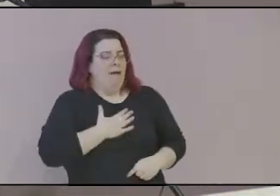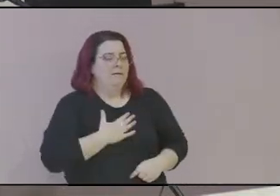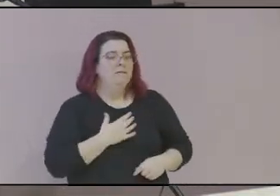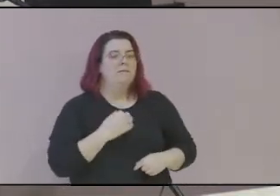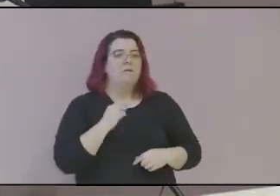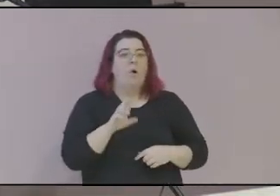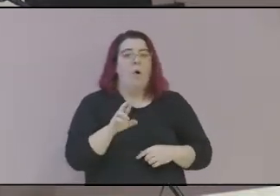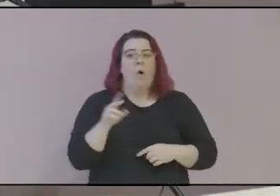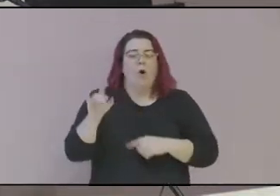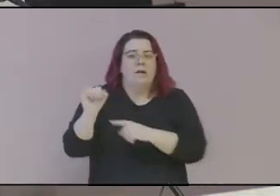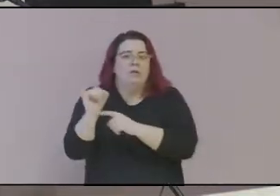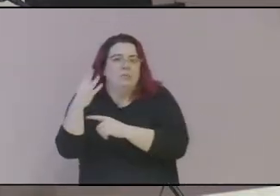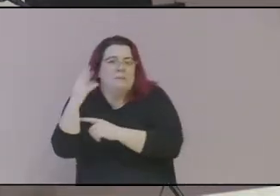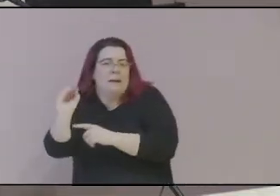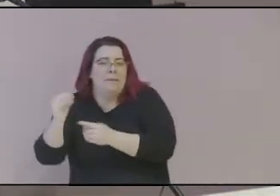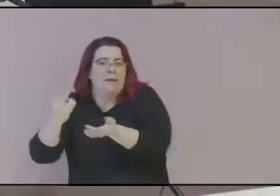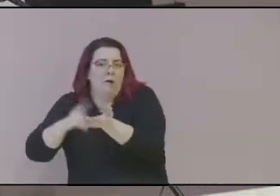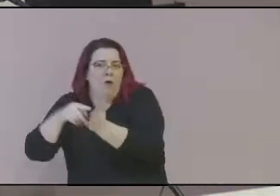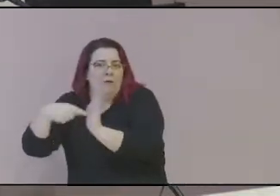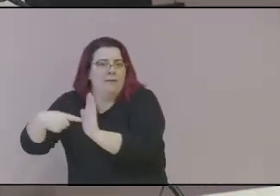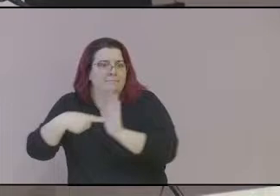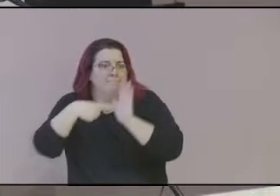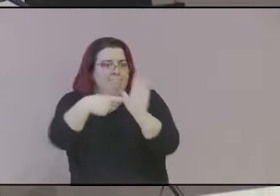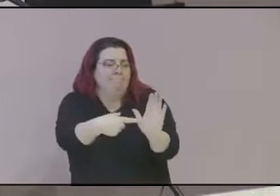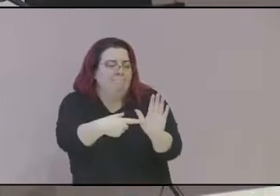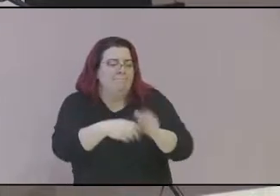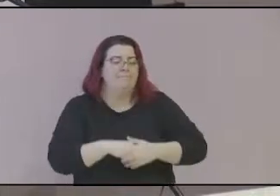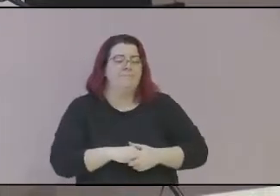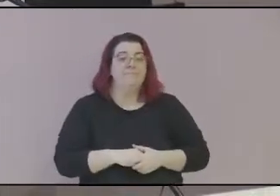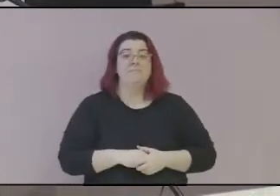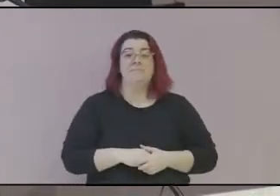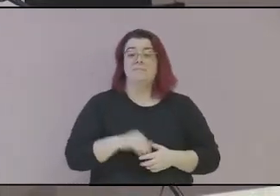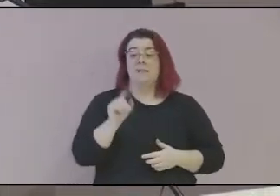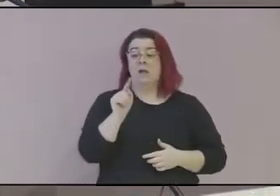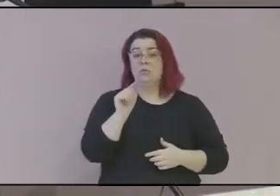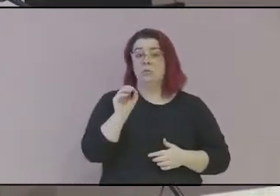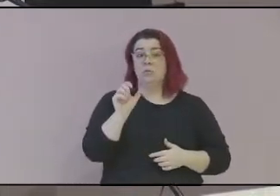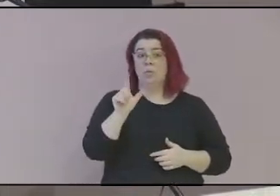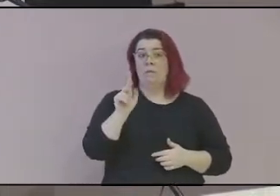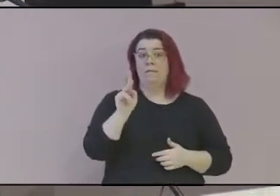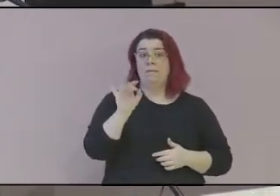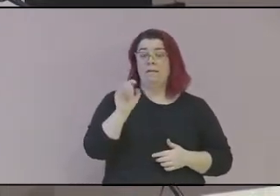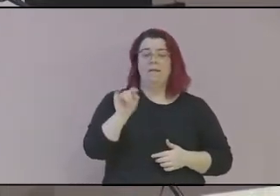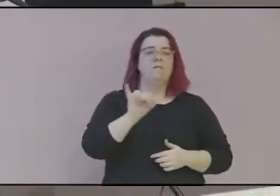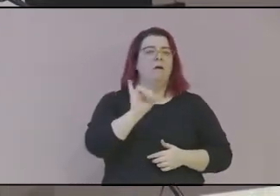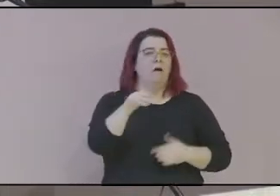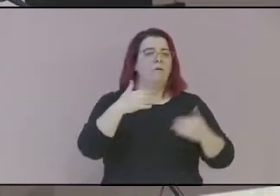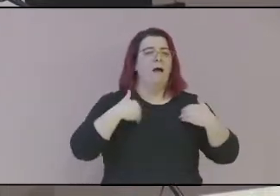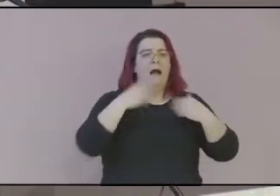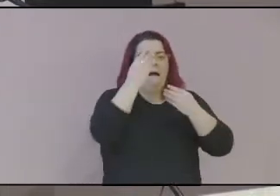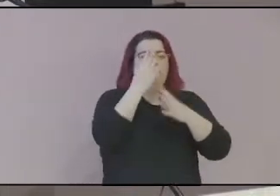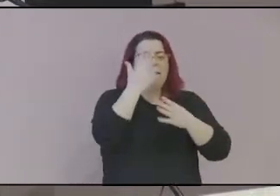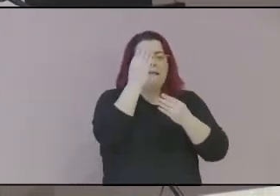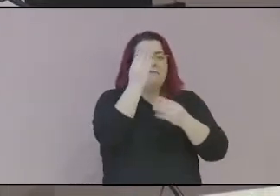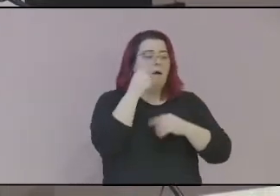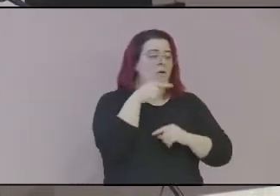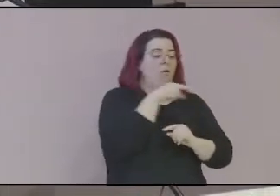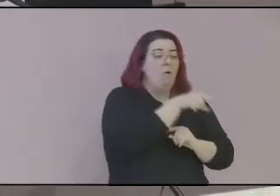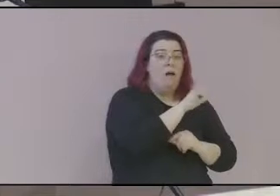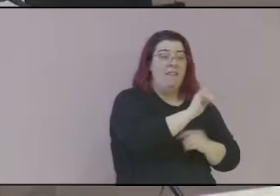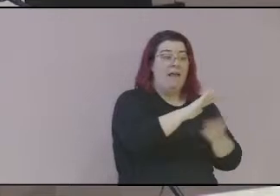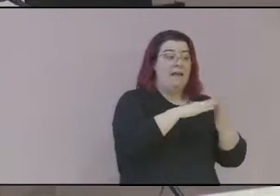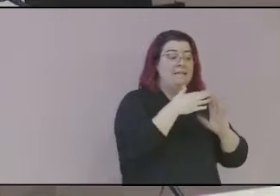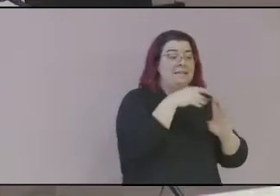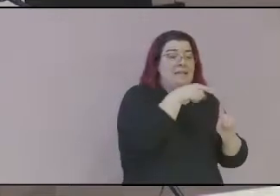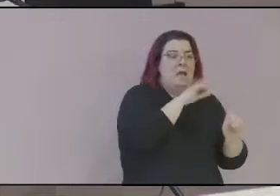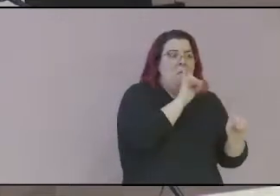you have with the insurer is. The toolkit also mentioned what cities and even hospitals had the most favorable